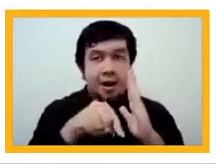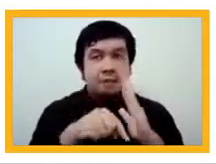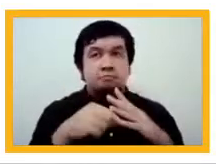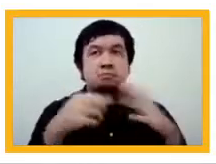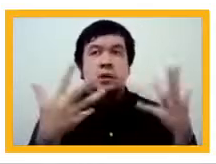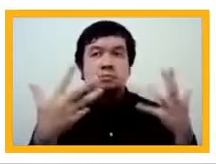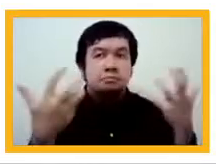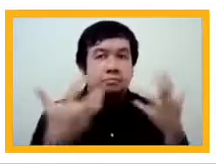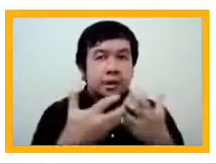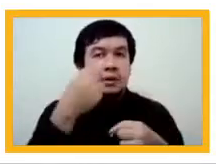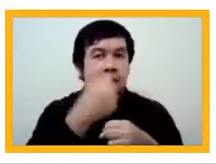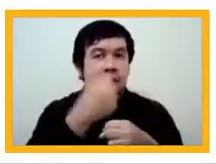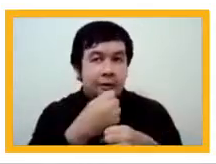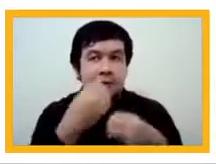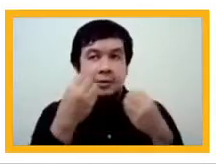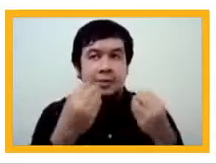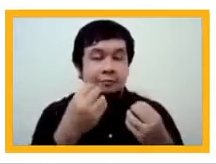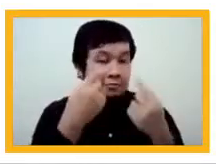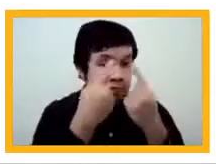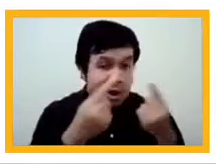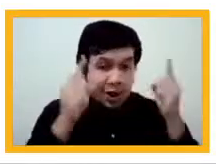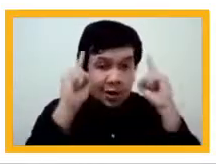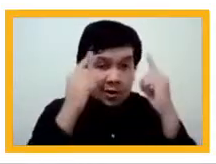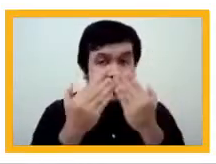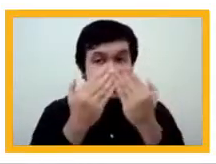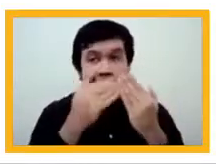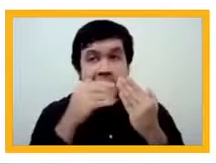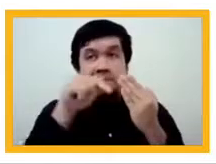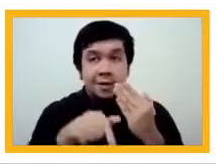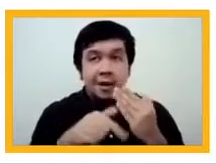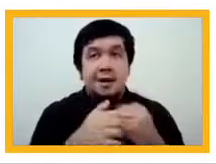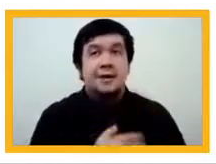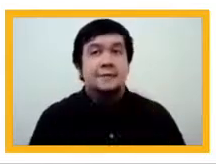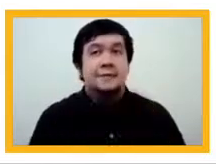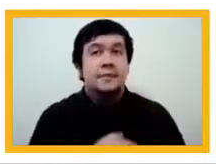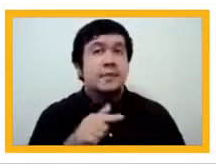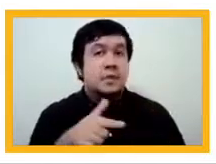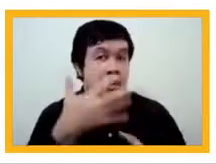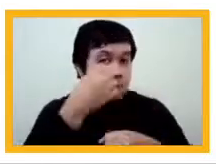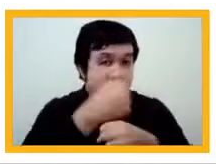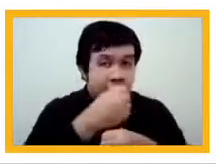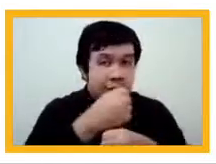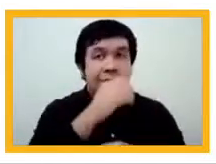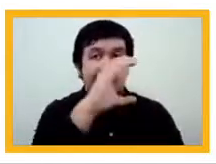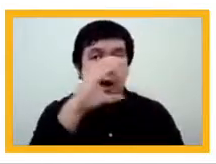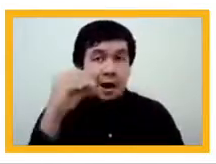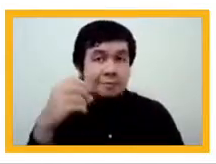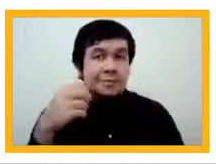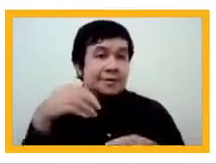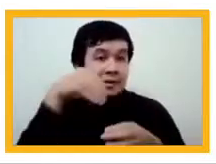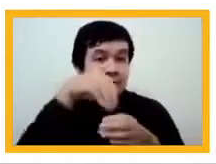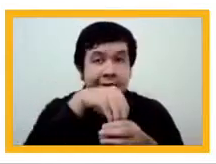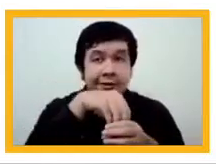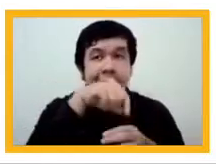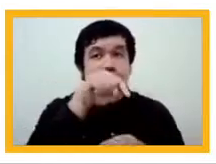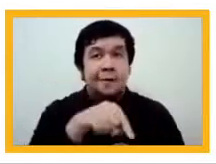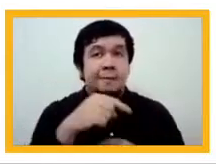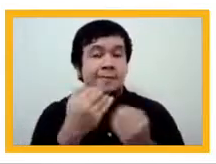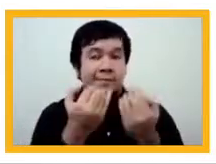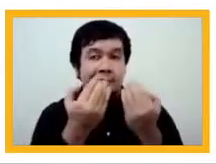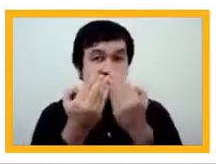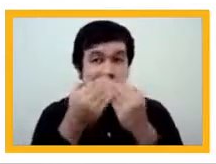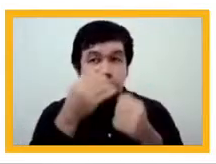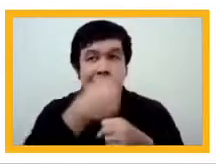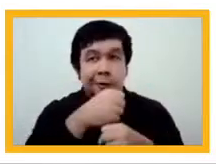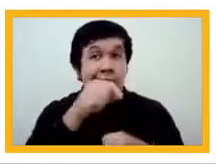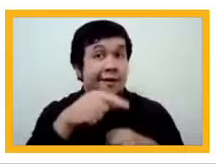employers through this kind of virtual job matching site managed by private sector. So by collaborating with the